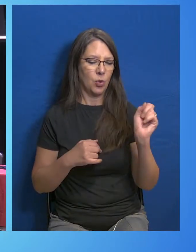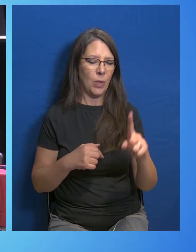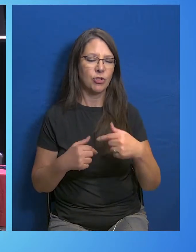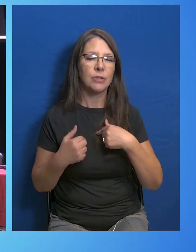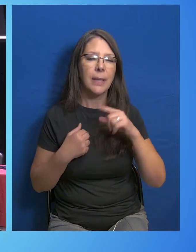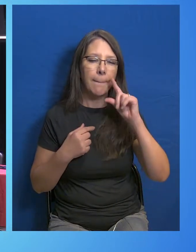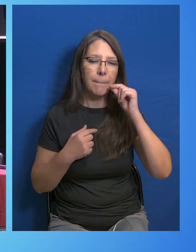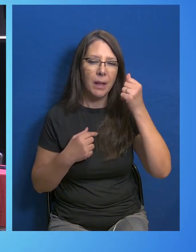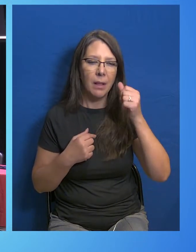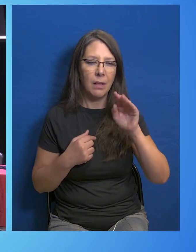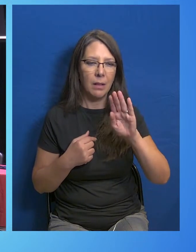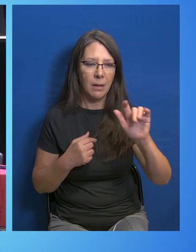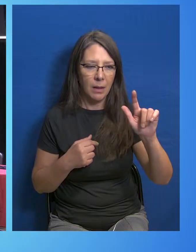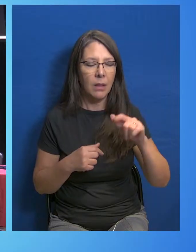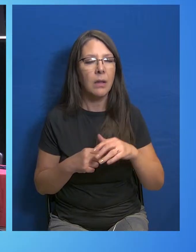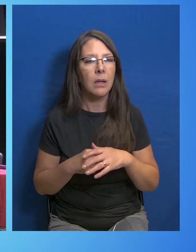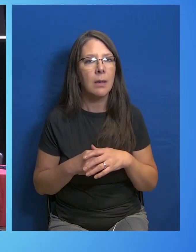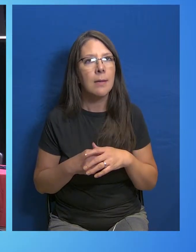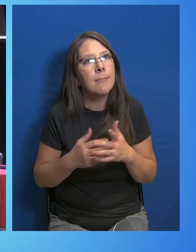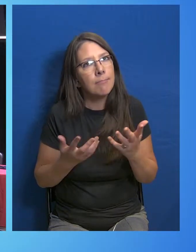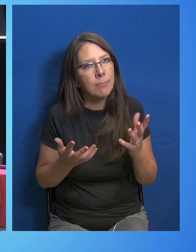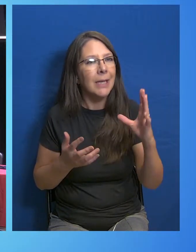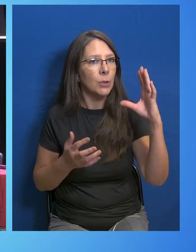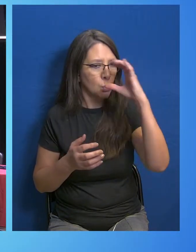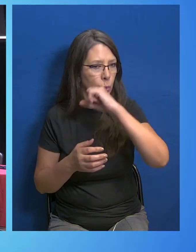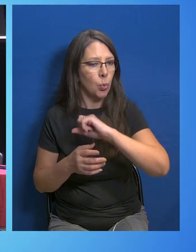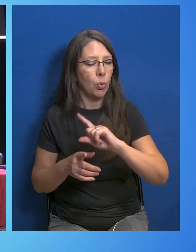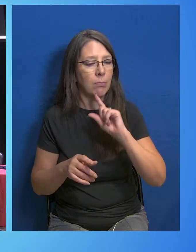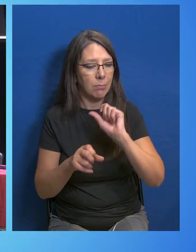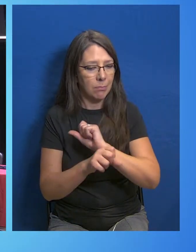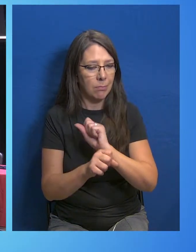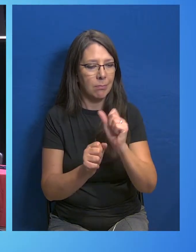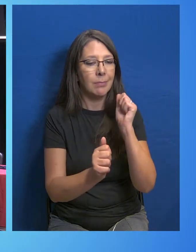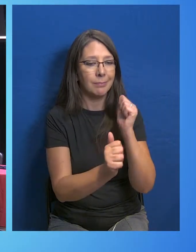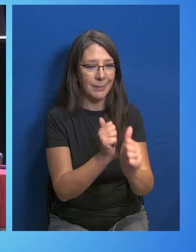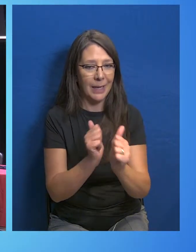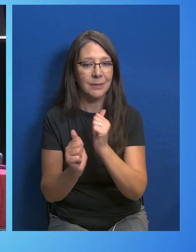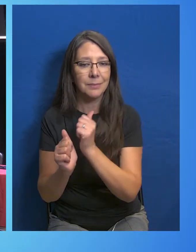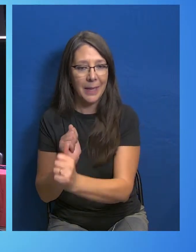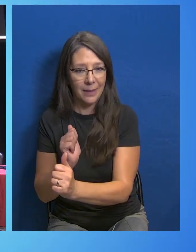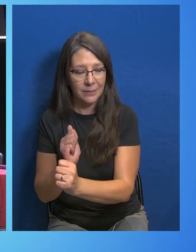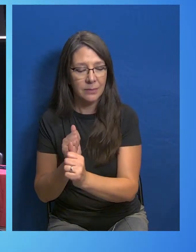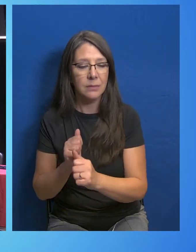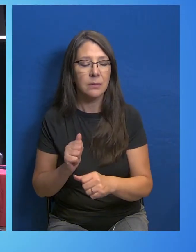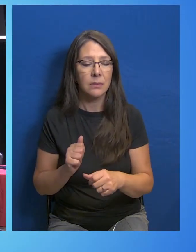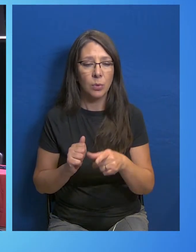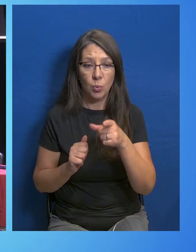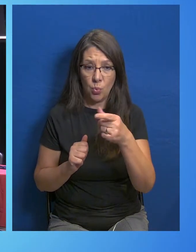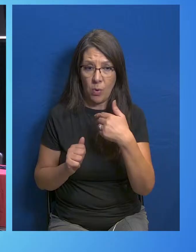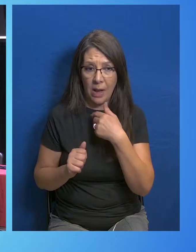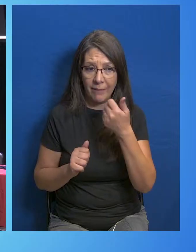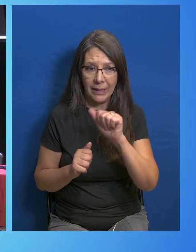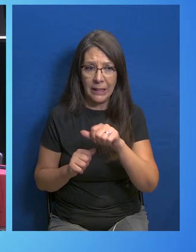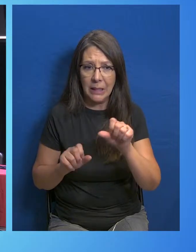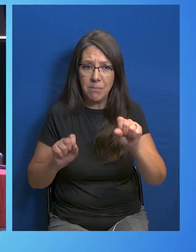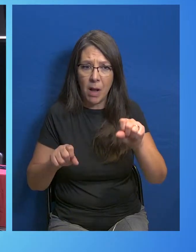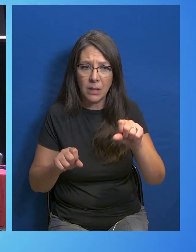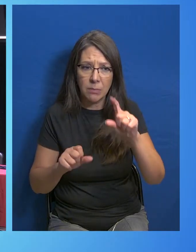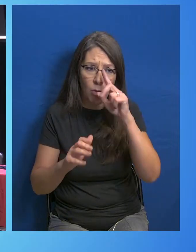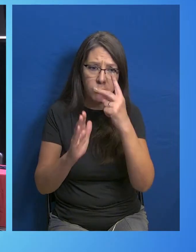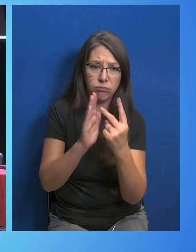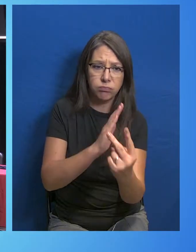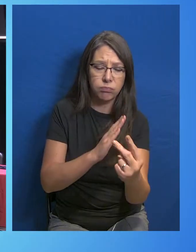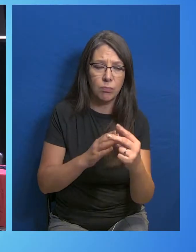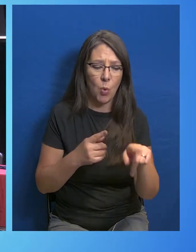So presuming these get passed in the legislature, do you have a timeline for when they would be considered? And